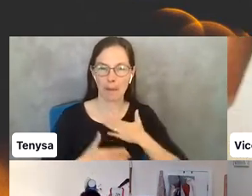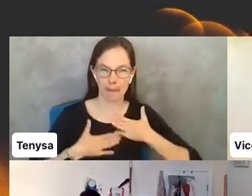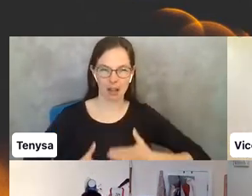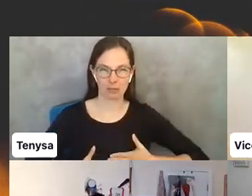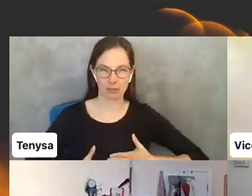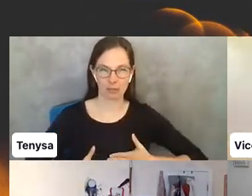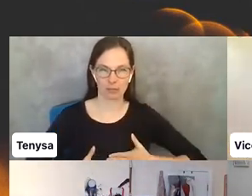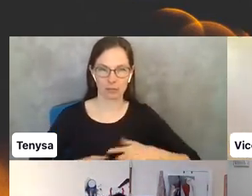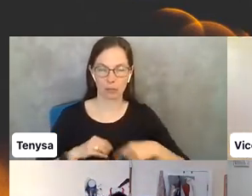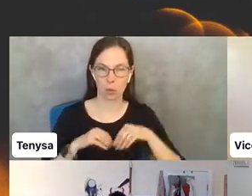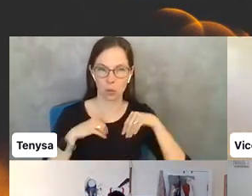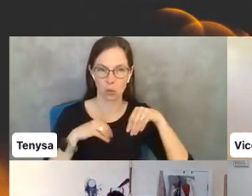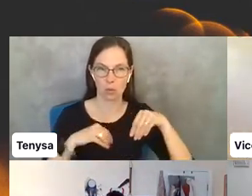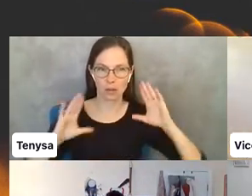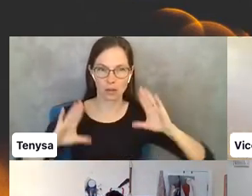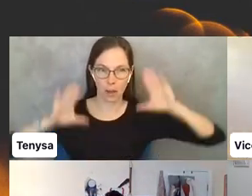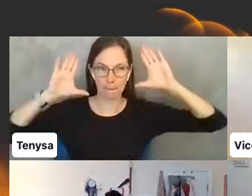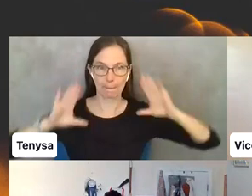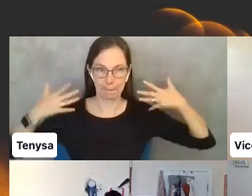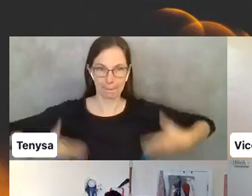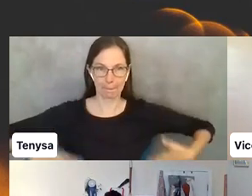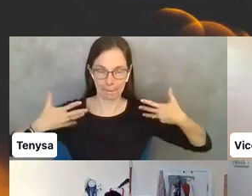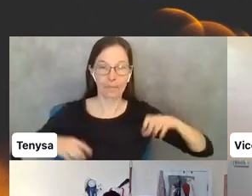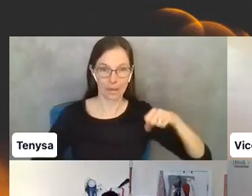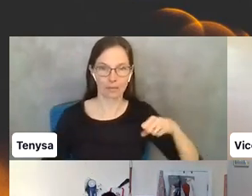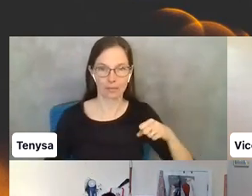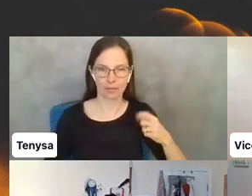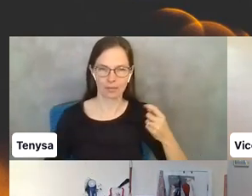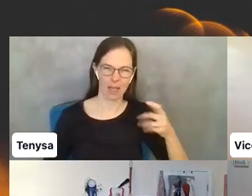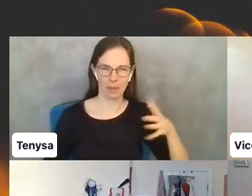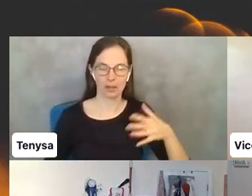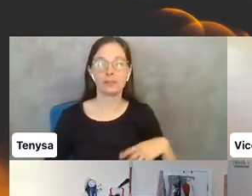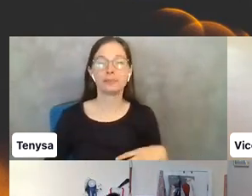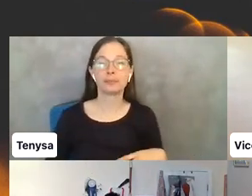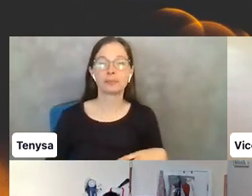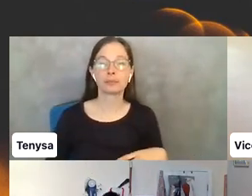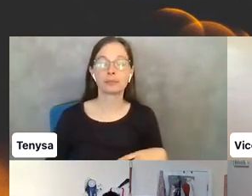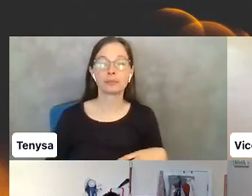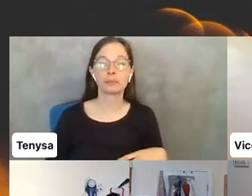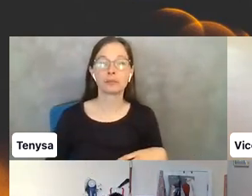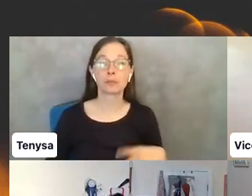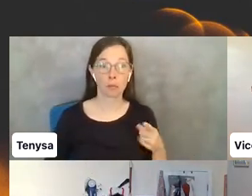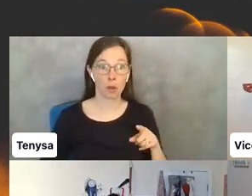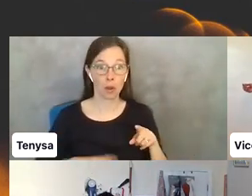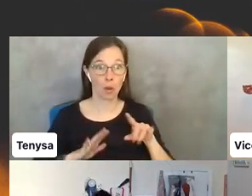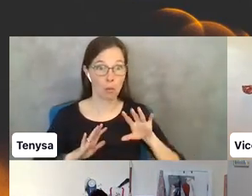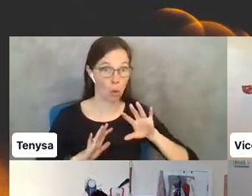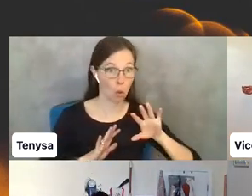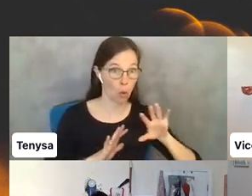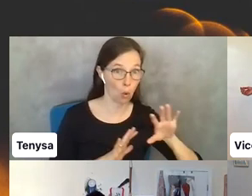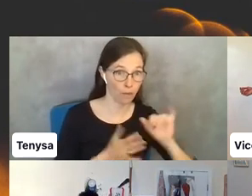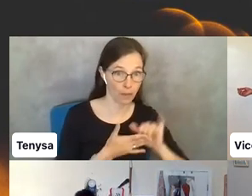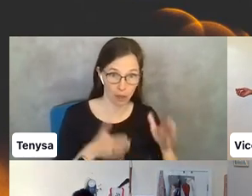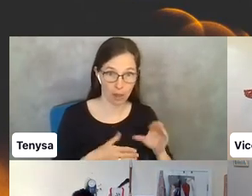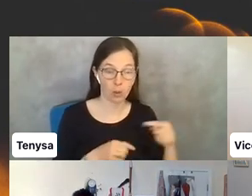it moves on the top. So yeah, it's a little bit there, but when you're advancing this way and